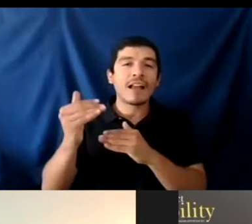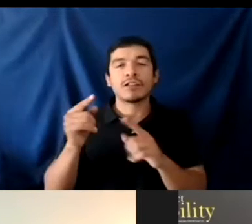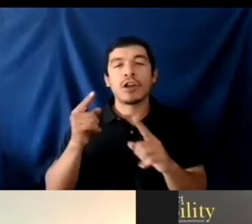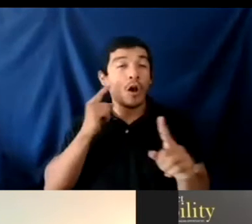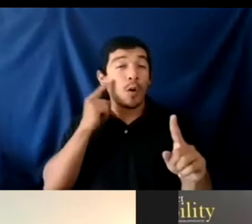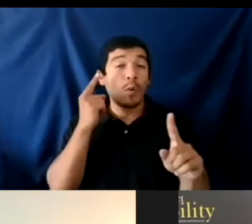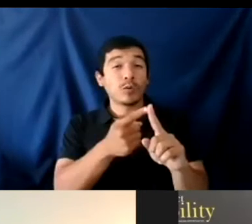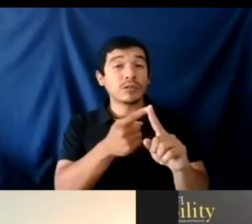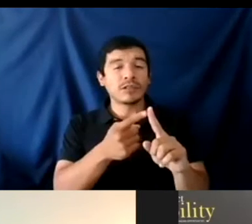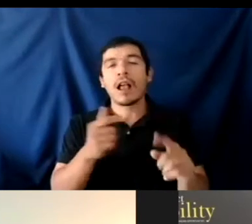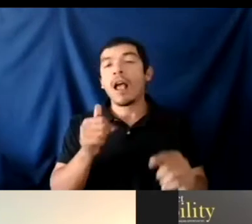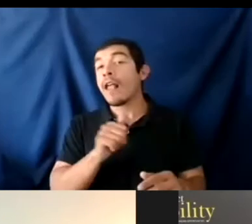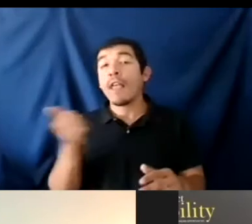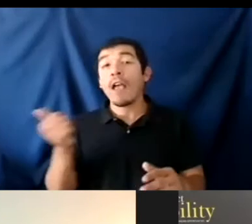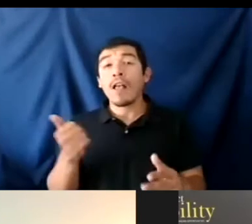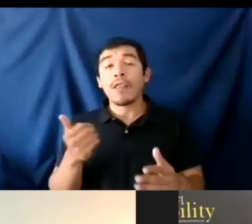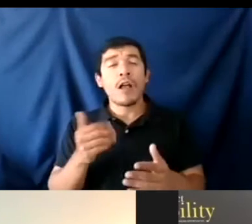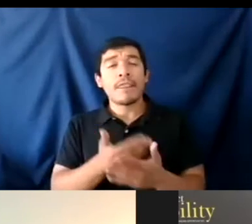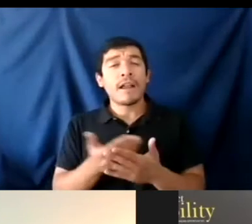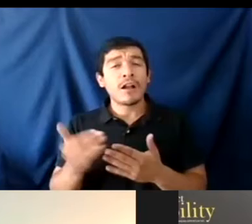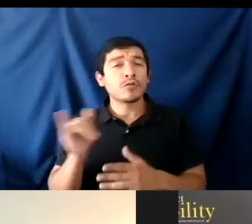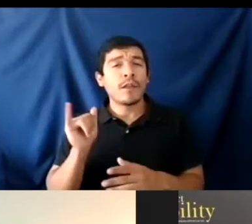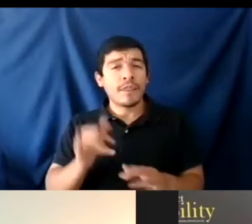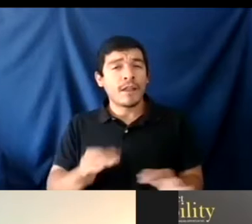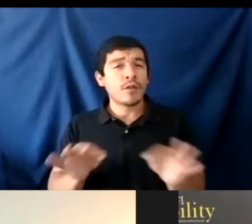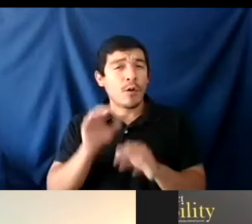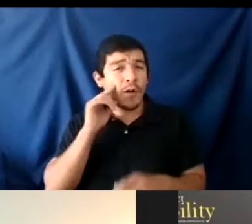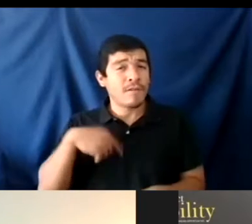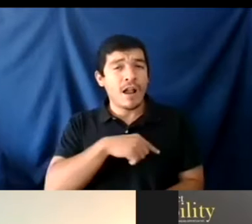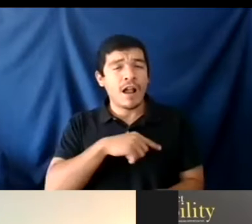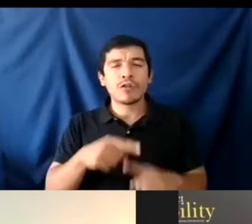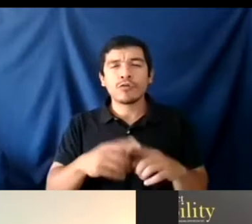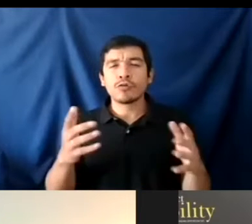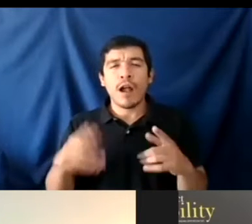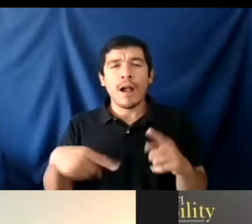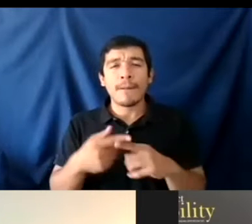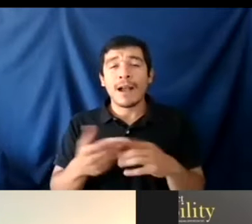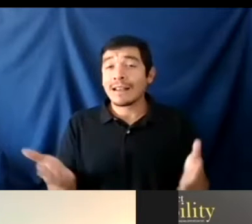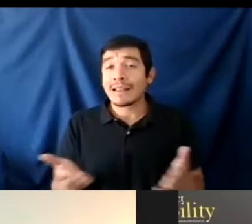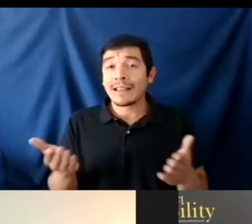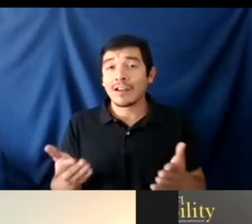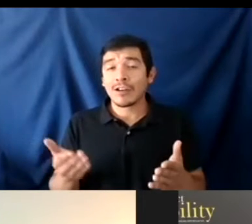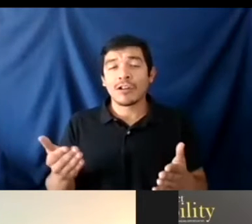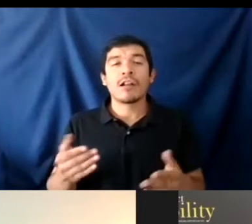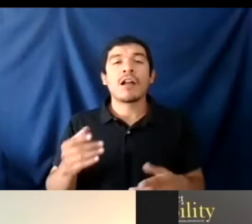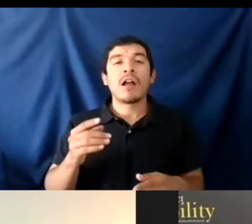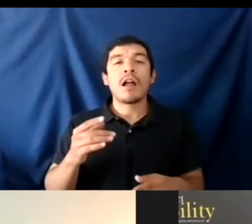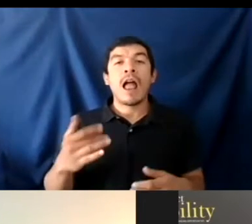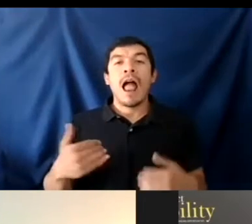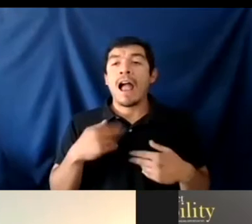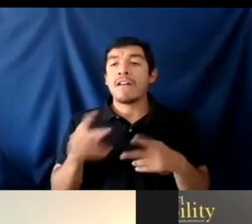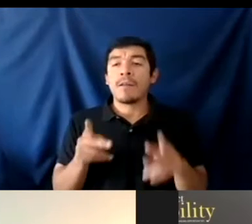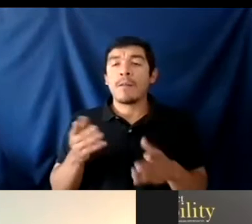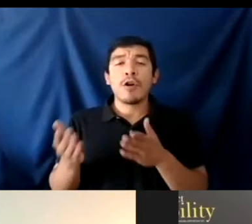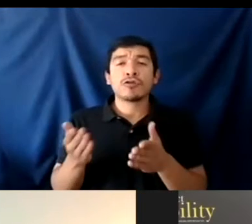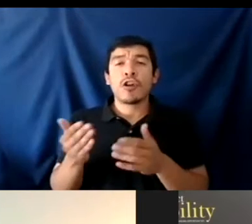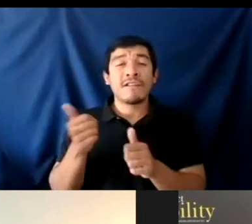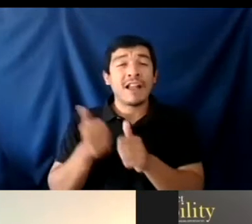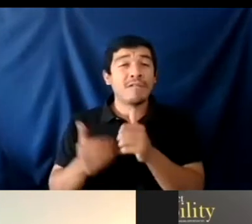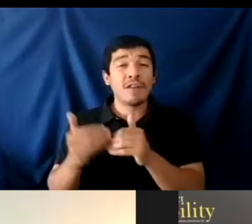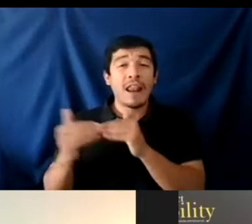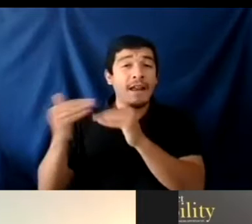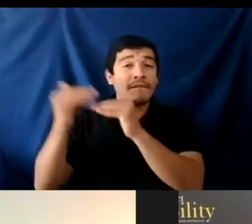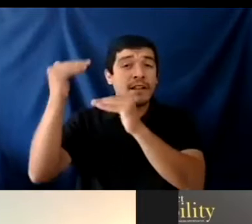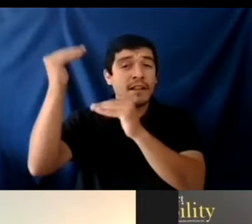goals. The other thing too that's important for us to talk about here within the context of having people serve at every level is